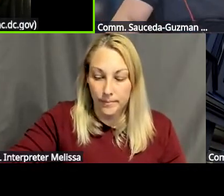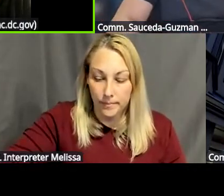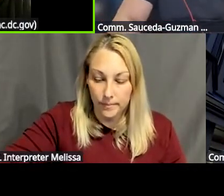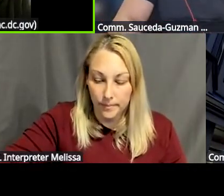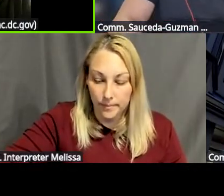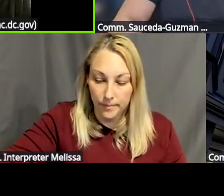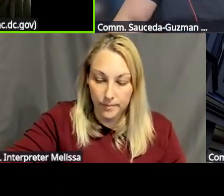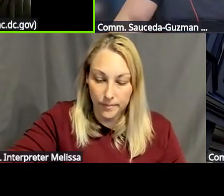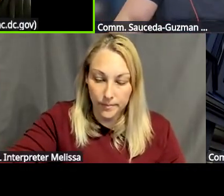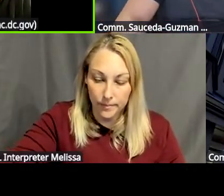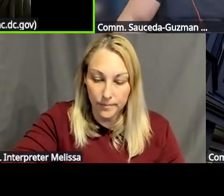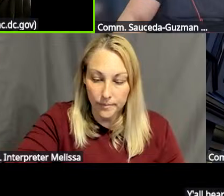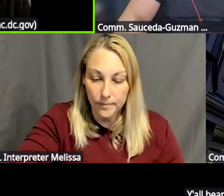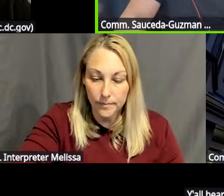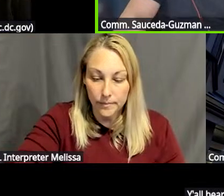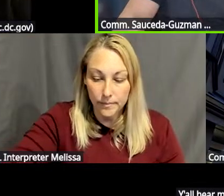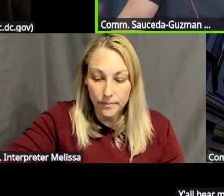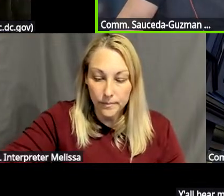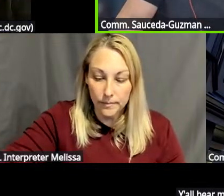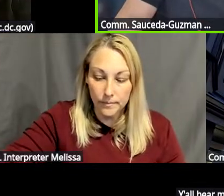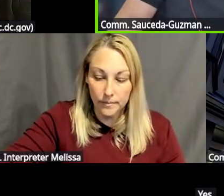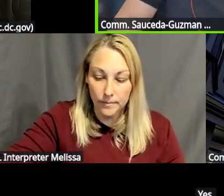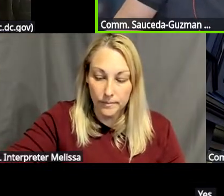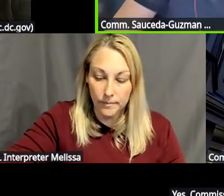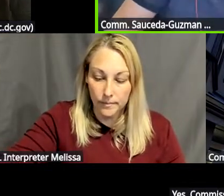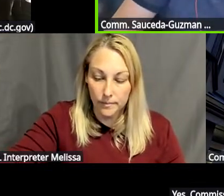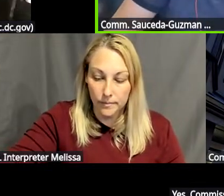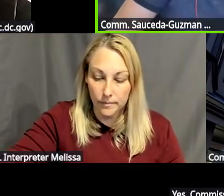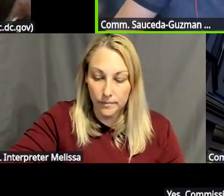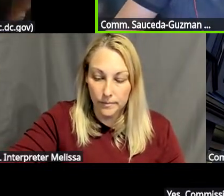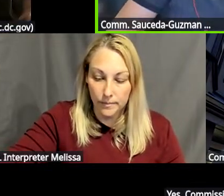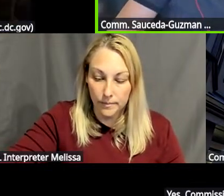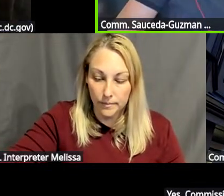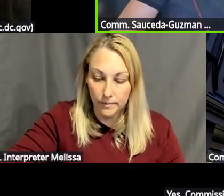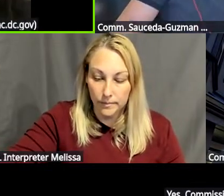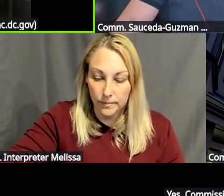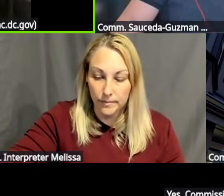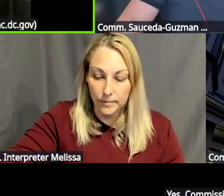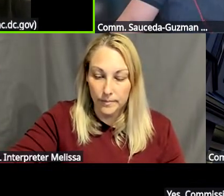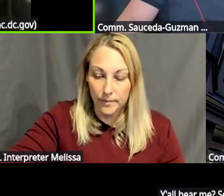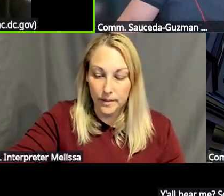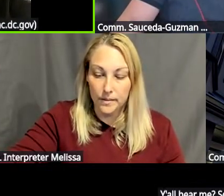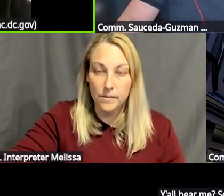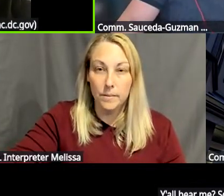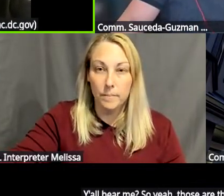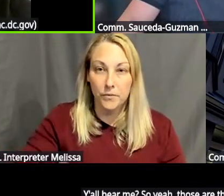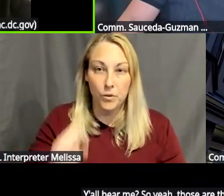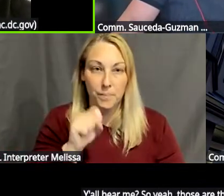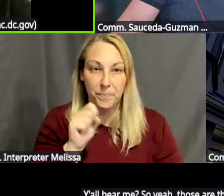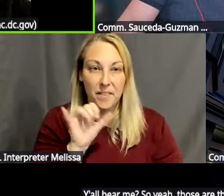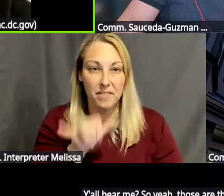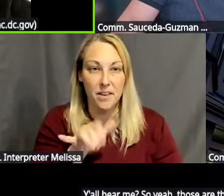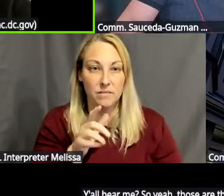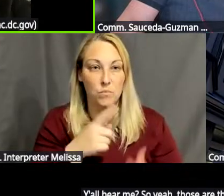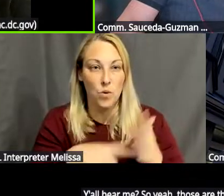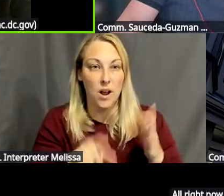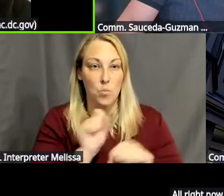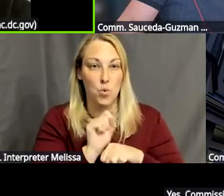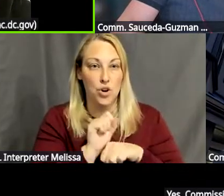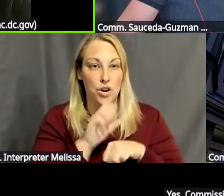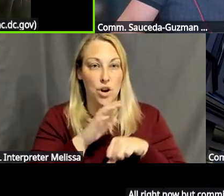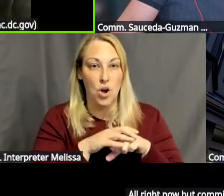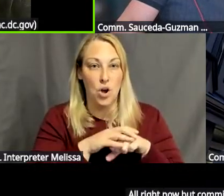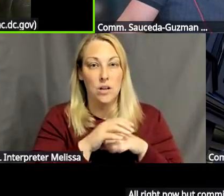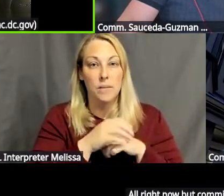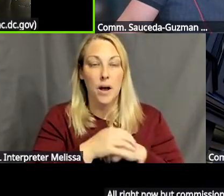Can y'all hear me? Yes, Commissioner. Oh, yeah. So yeah, those are the things that I'm working on right now. But Commissioner McConnell, me and you do have